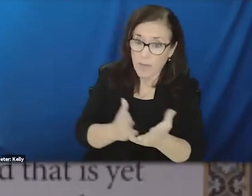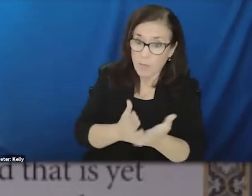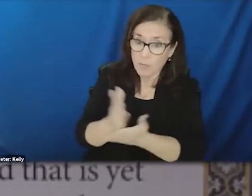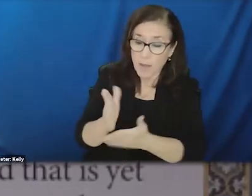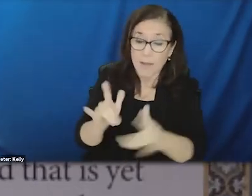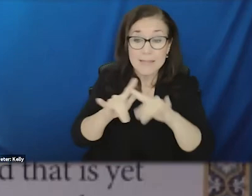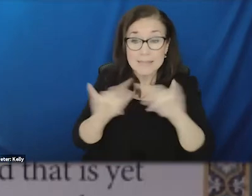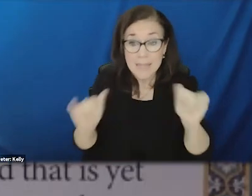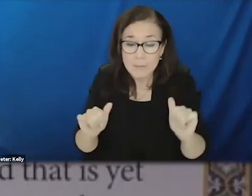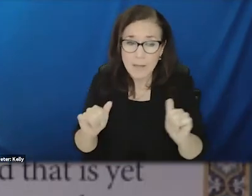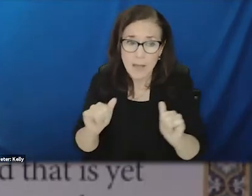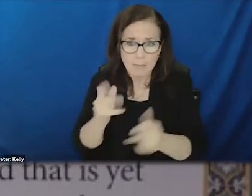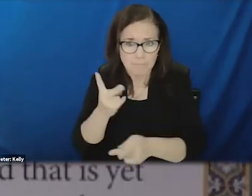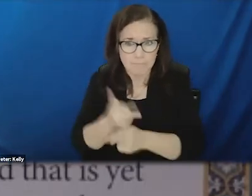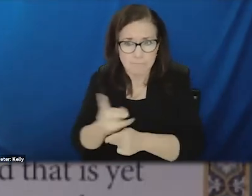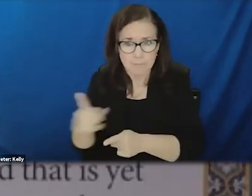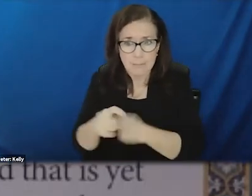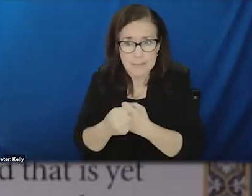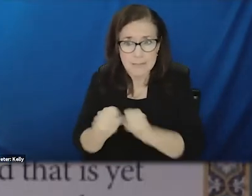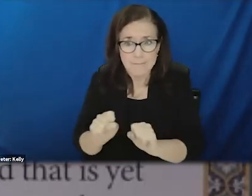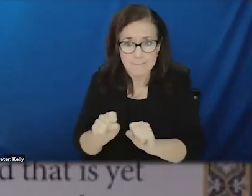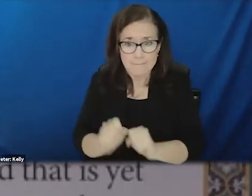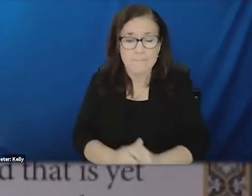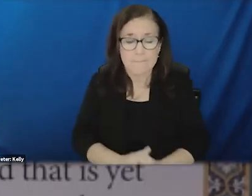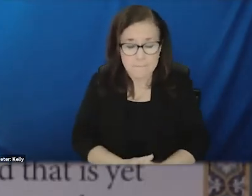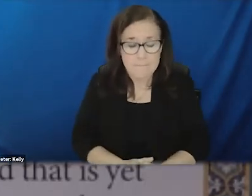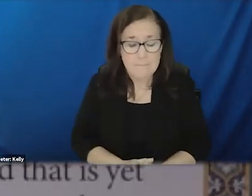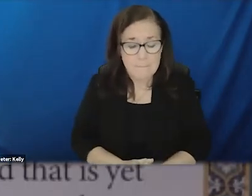safety of our students. So